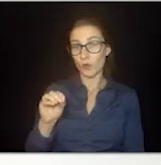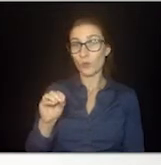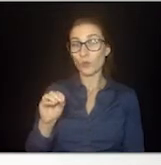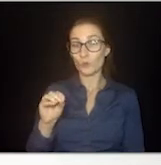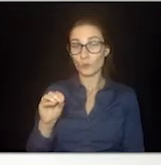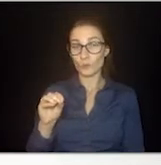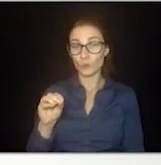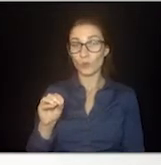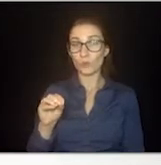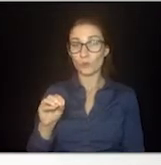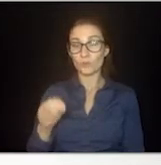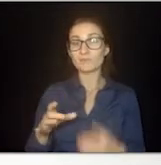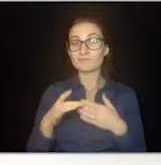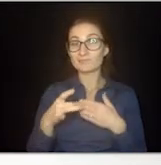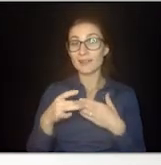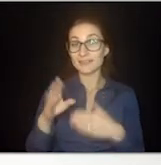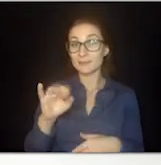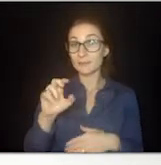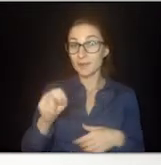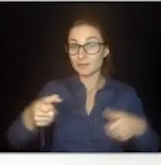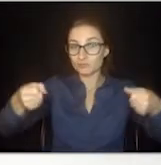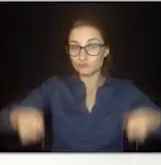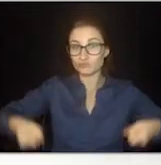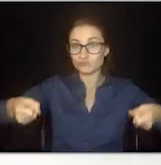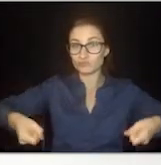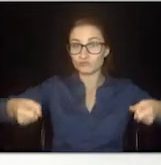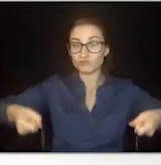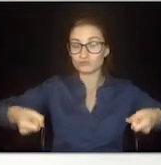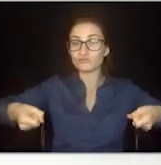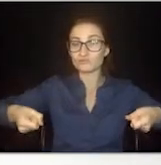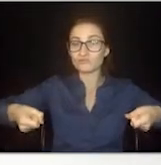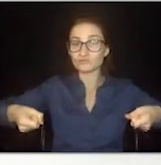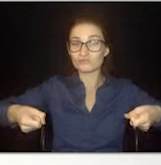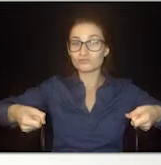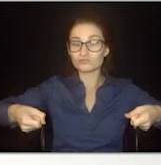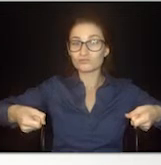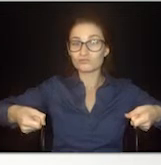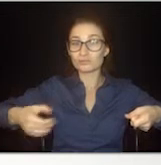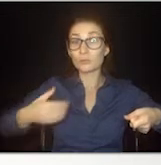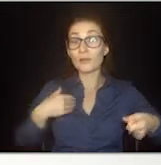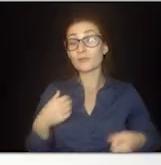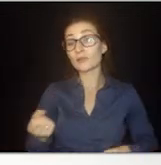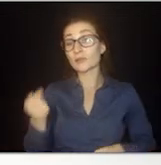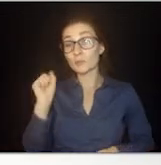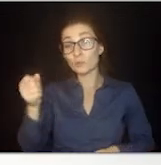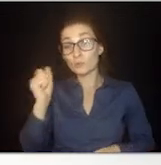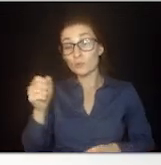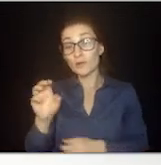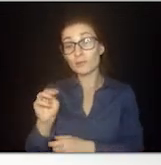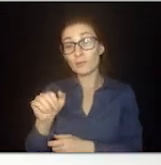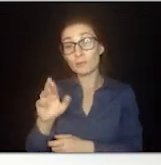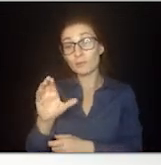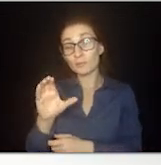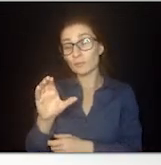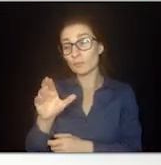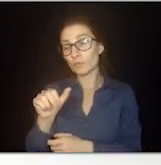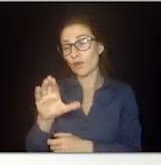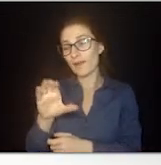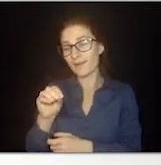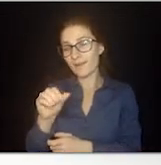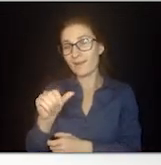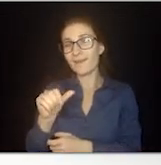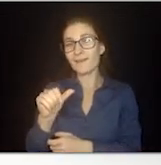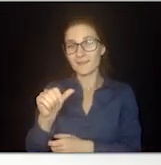behind, and there's a plastic bin that's got some other stuff in it. And so there's a maraca, a book,